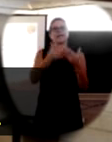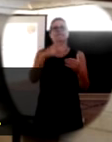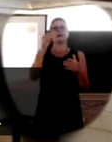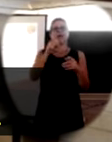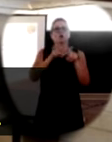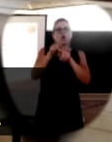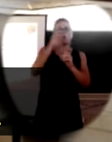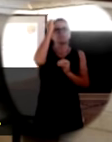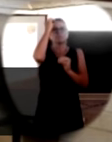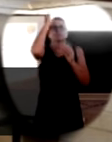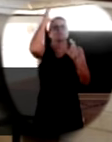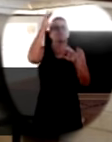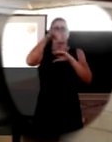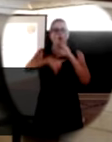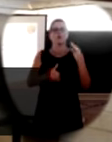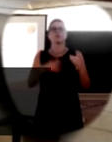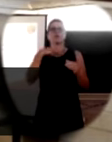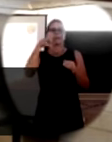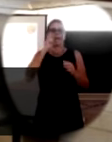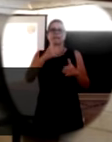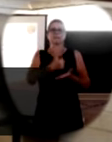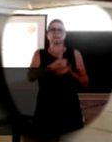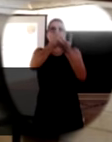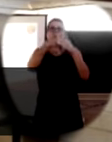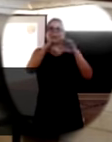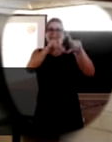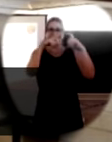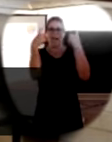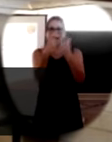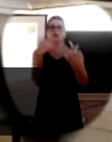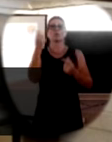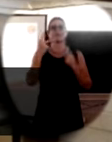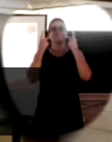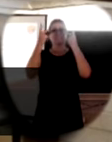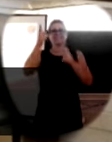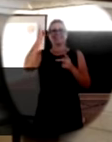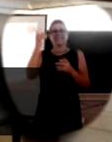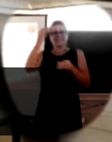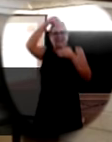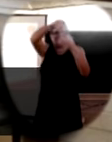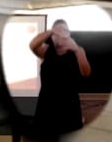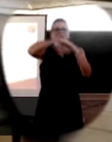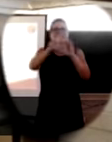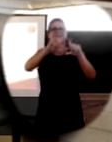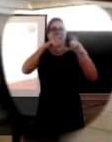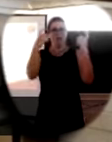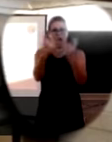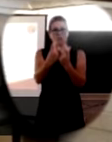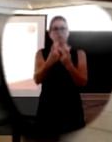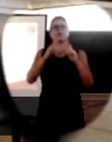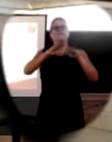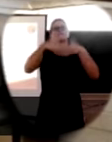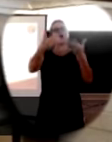learning opportunities. They're offered classroom support visits where the visiting teacher goes into the classroom and actually